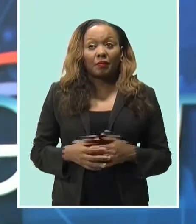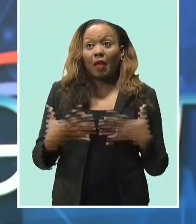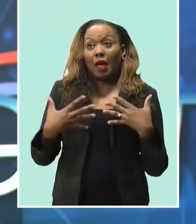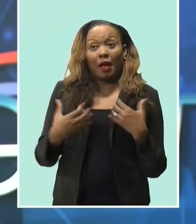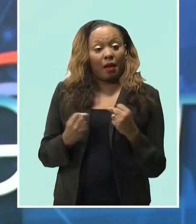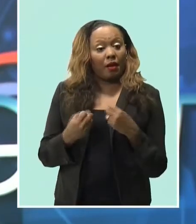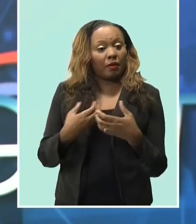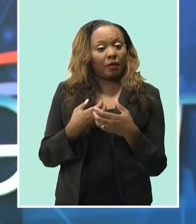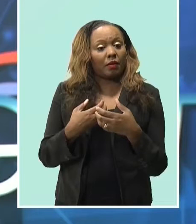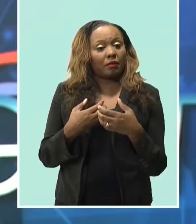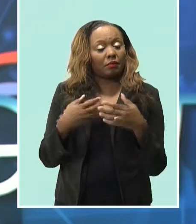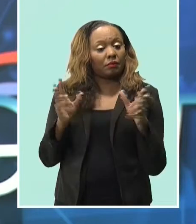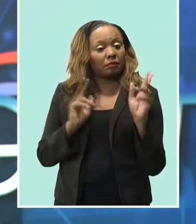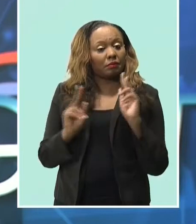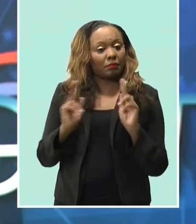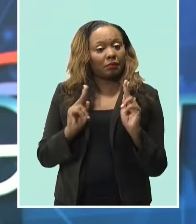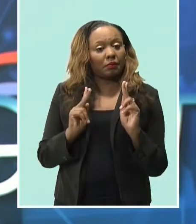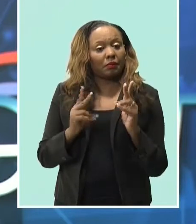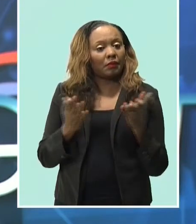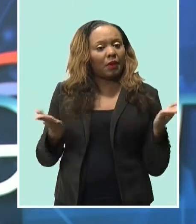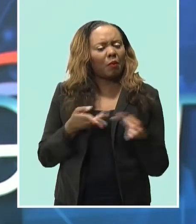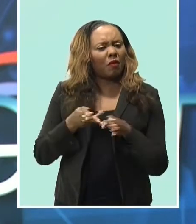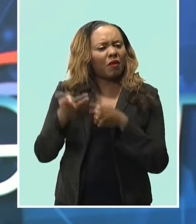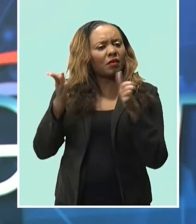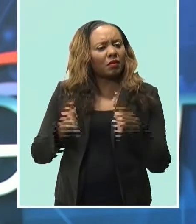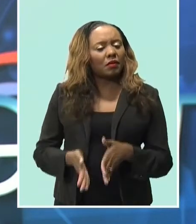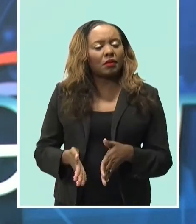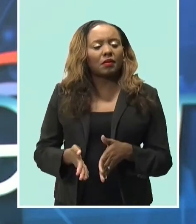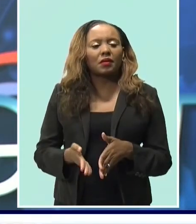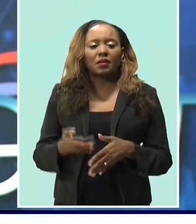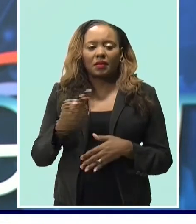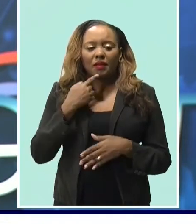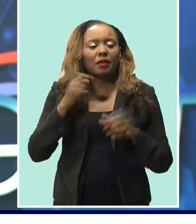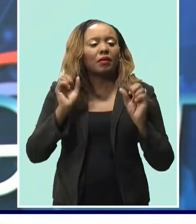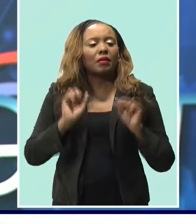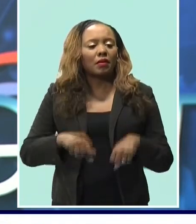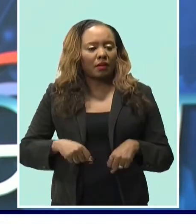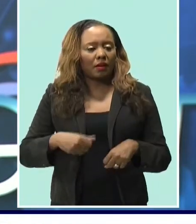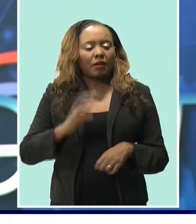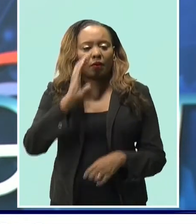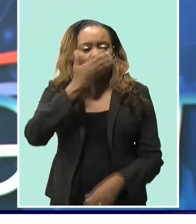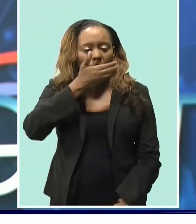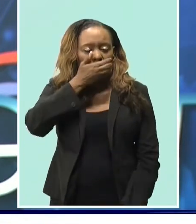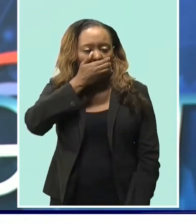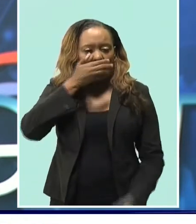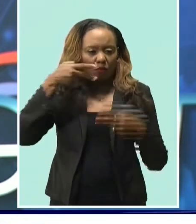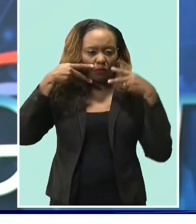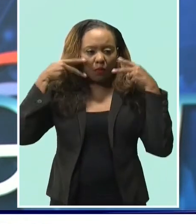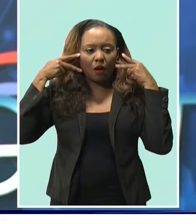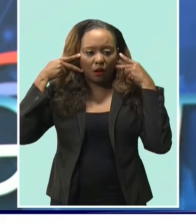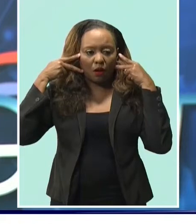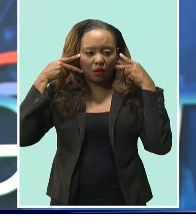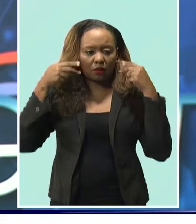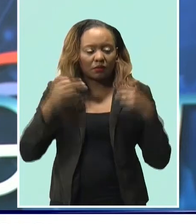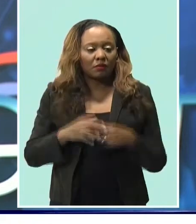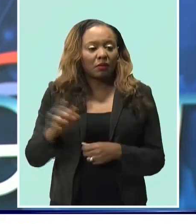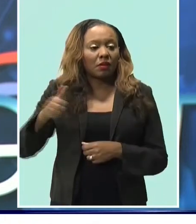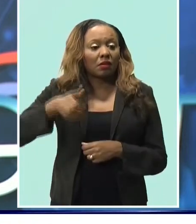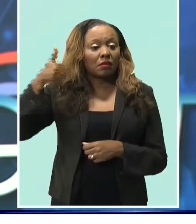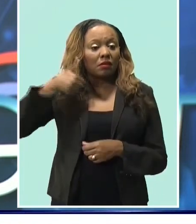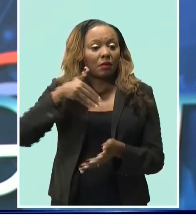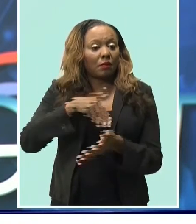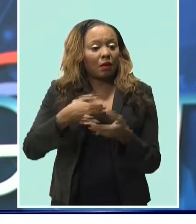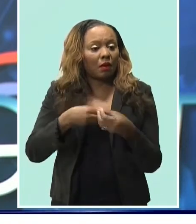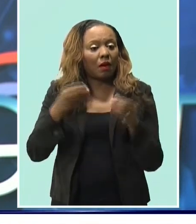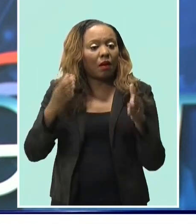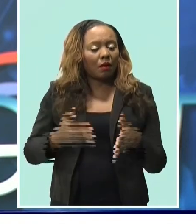Health officials in Barbados are no longer advising against the wearing of face masks during the COVID-19 pandemic. Acting Chief